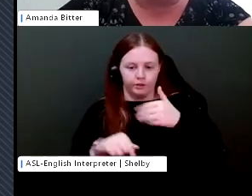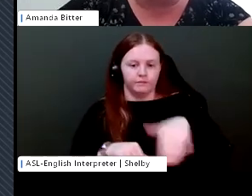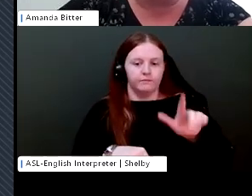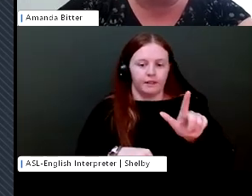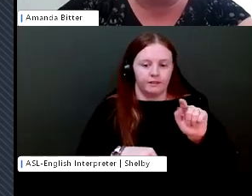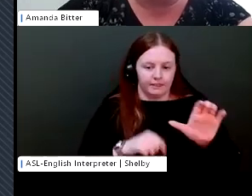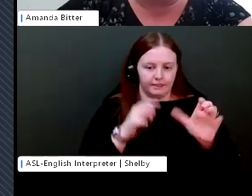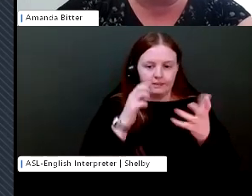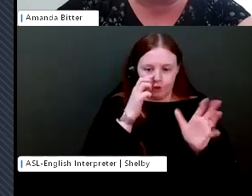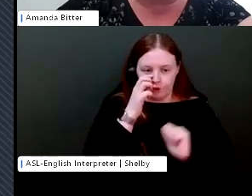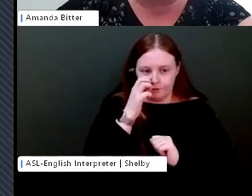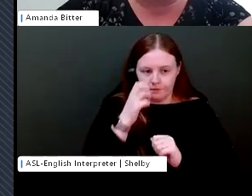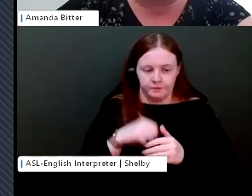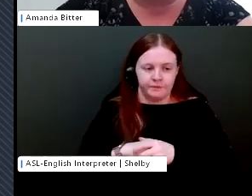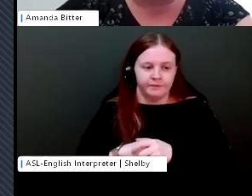care.